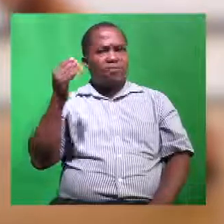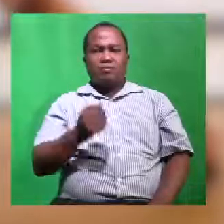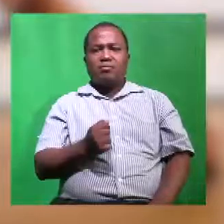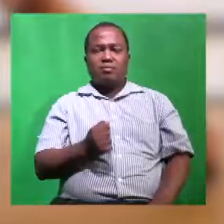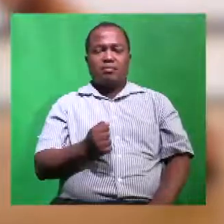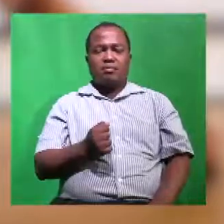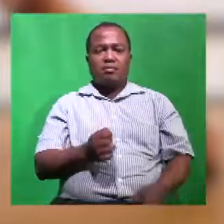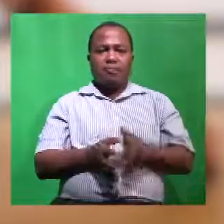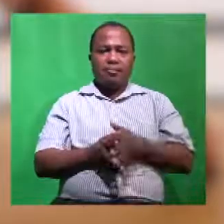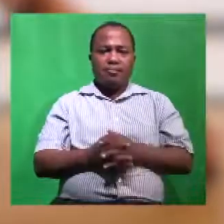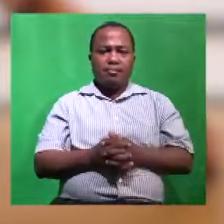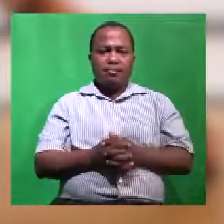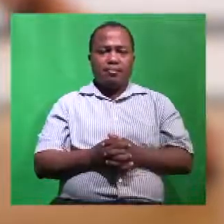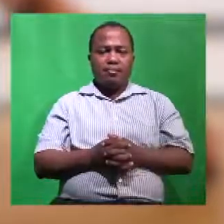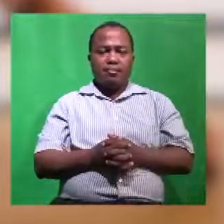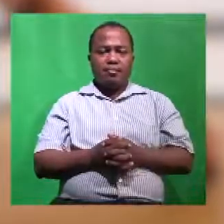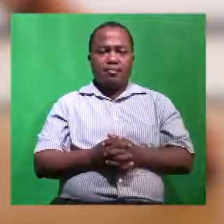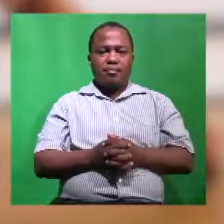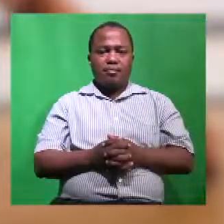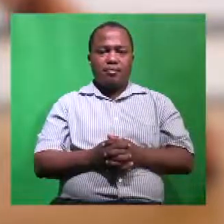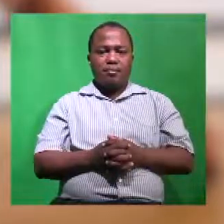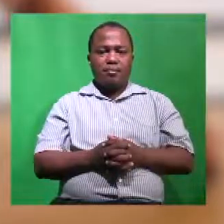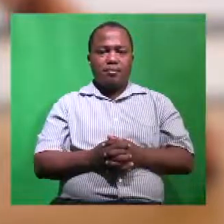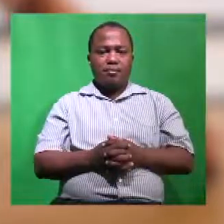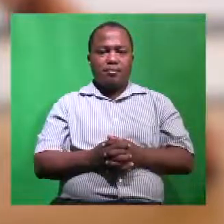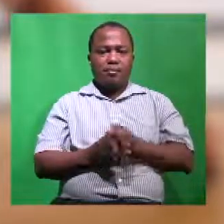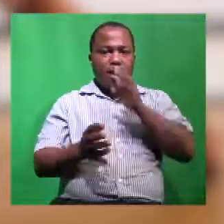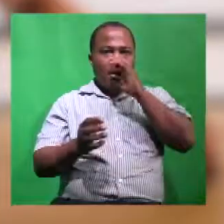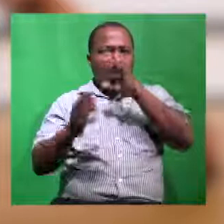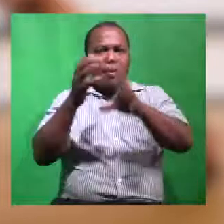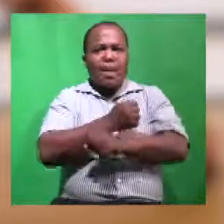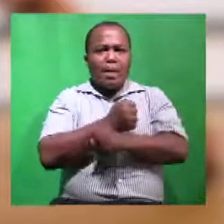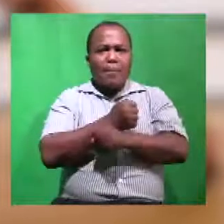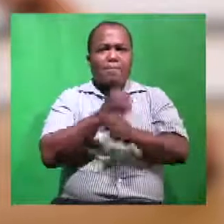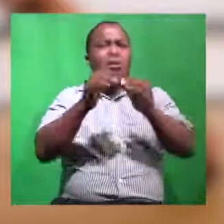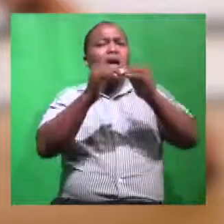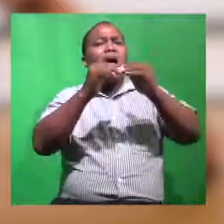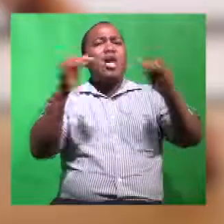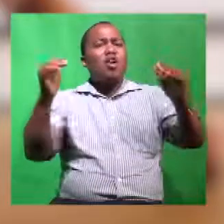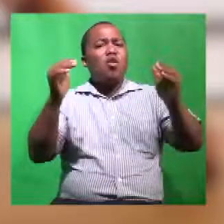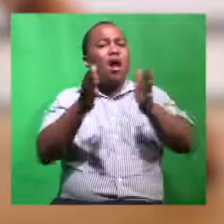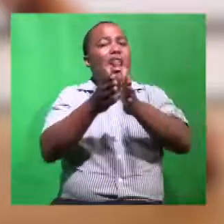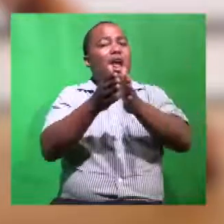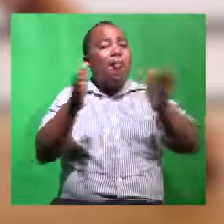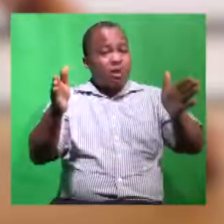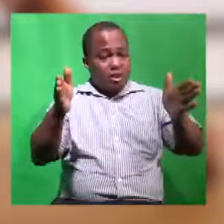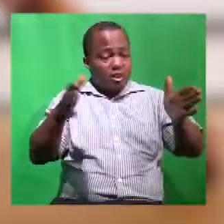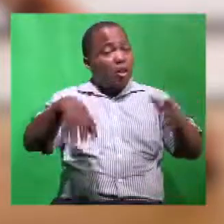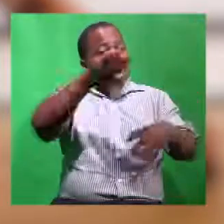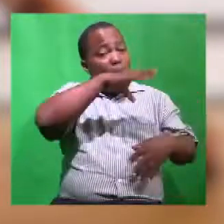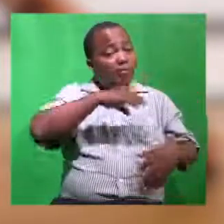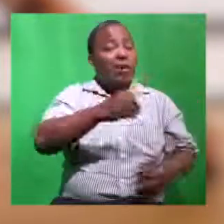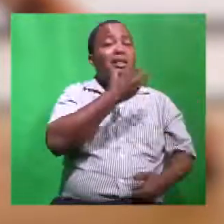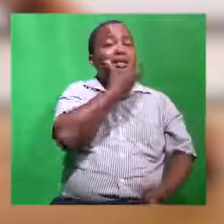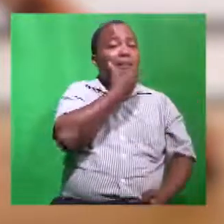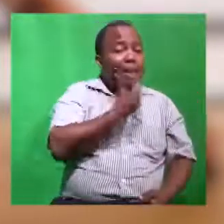provision of the other one is provision of equal opportunity. Equal opportunity from both male and female have